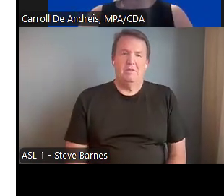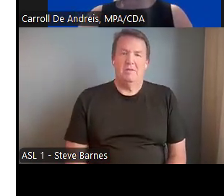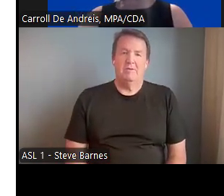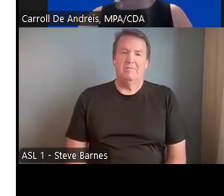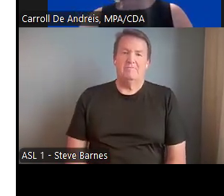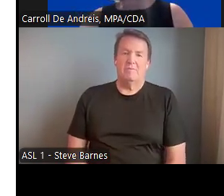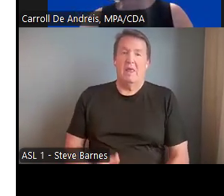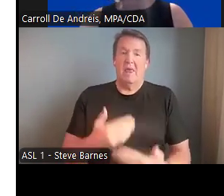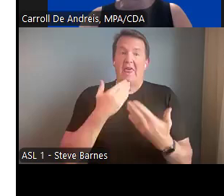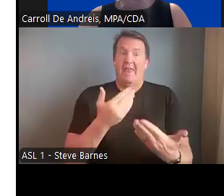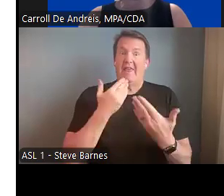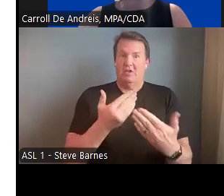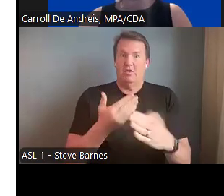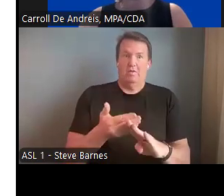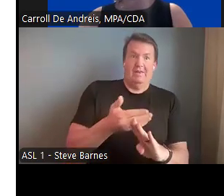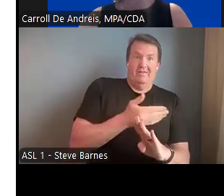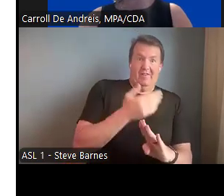Thank you in advance for your help there.